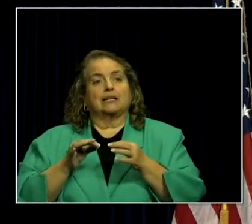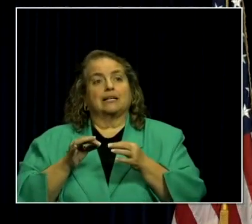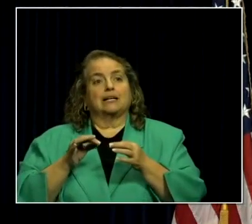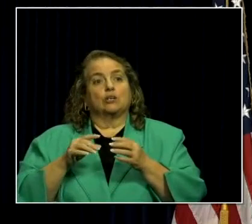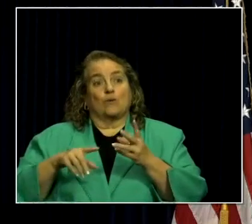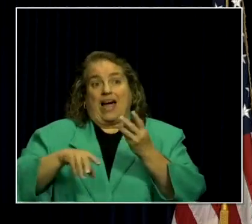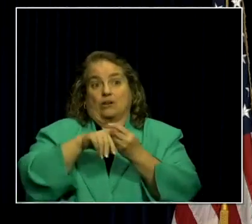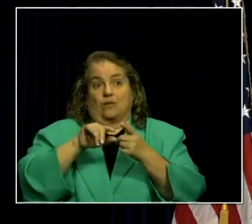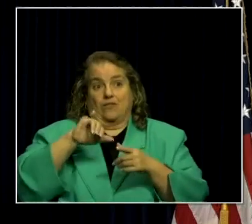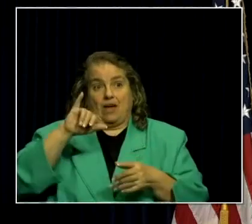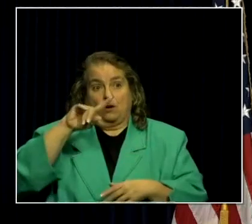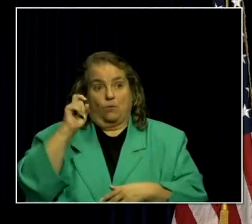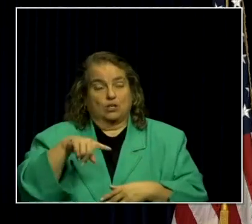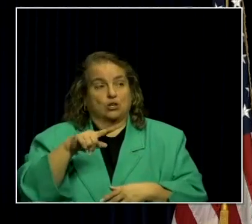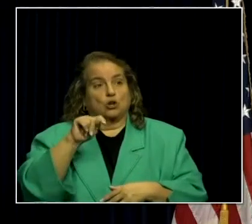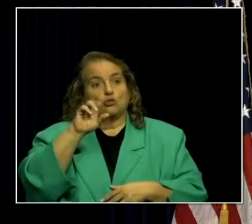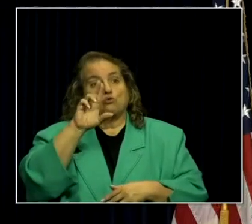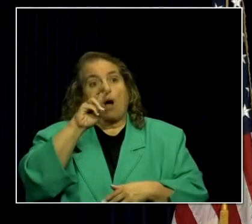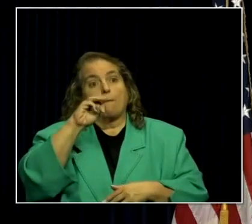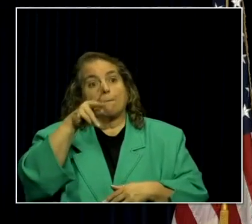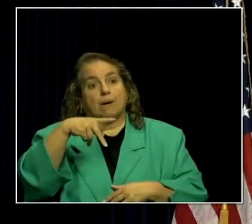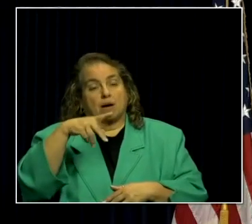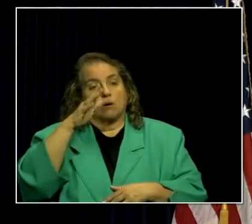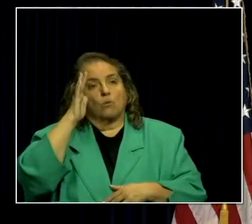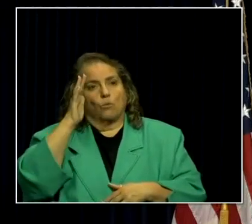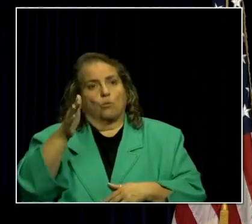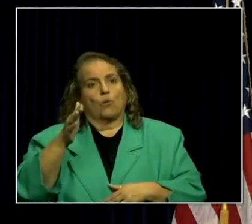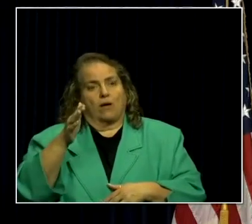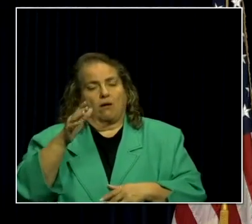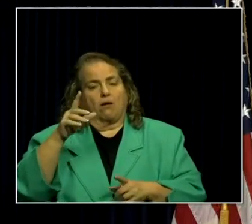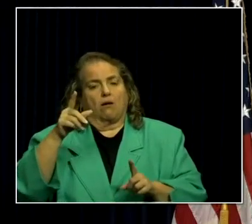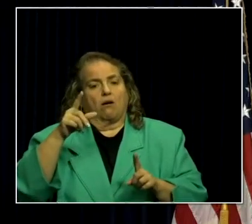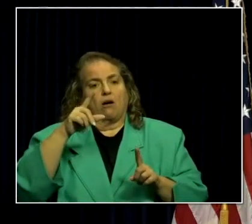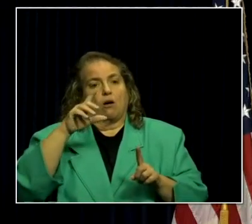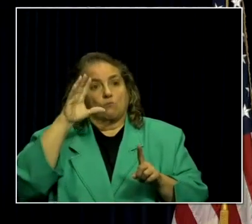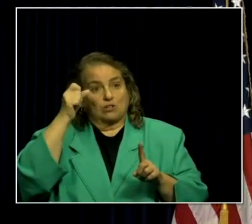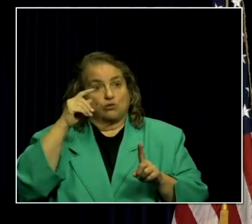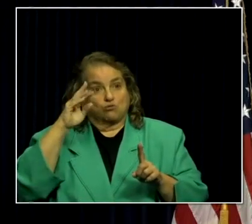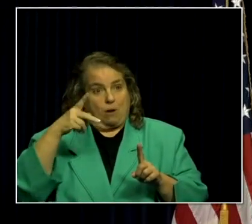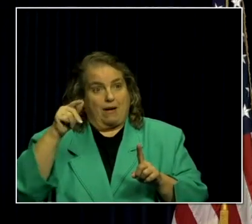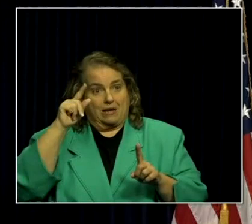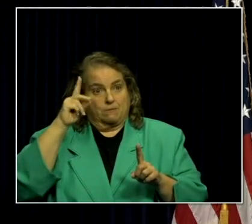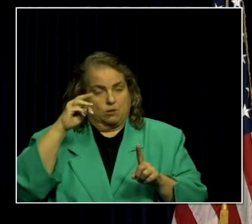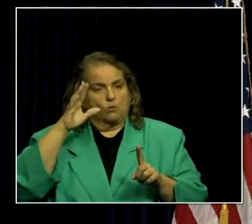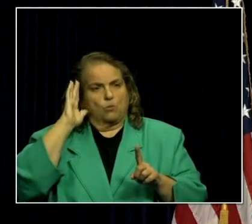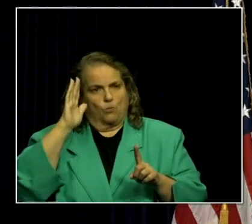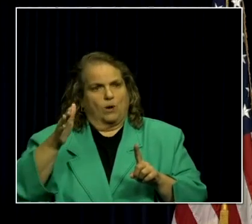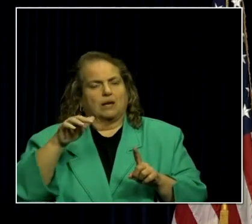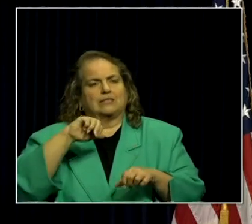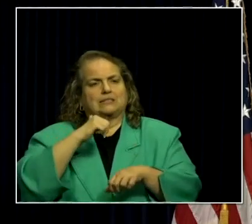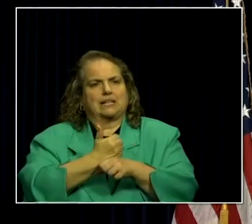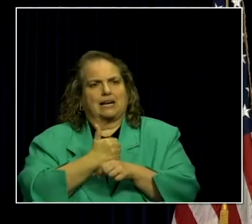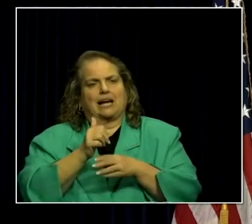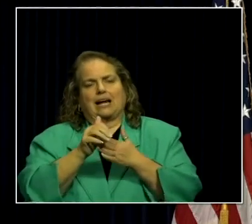Trump administration is about to publish guidelines categorizing certain counties as high, medium, and low risk. I was in a letter sent to governors